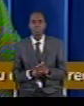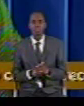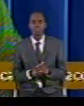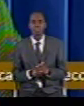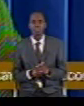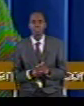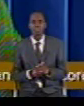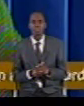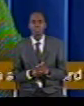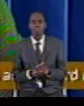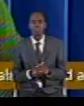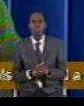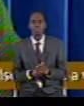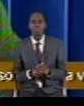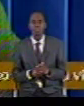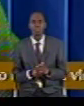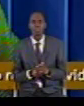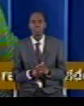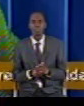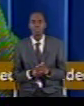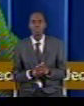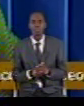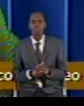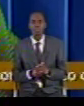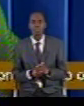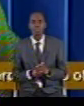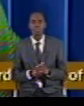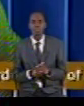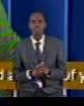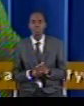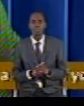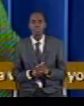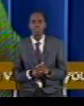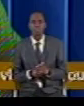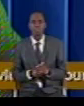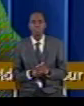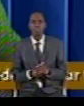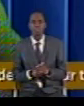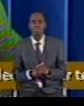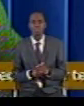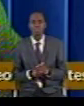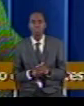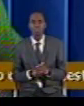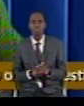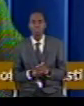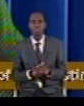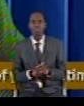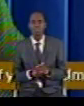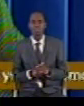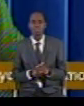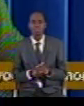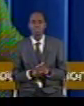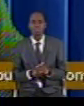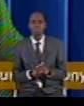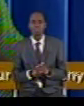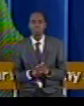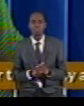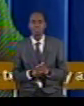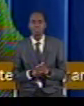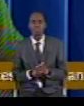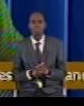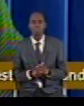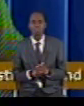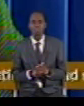ni ba nayi kariya nagode yo an ce in tashi cikina yana